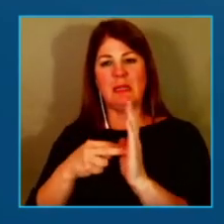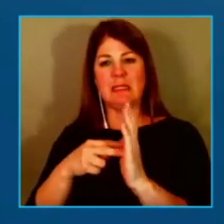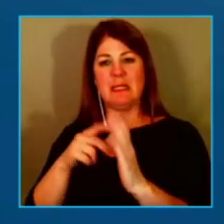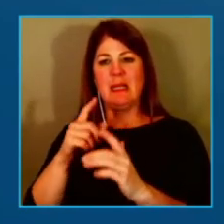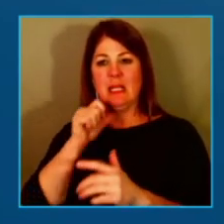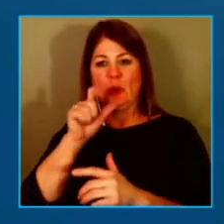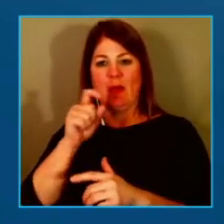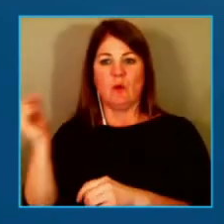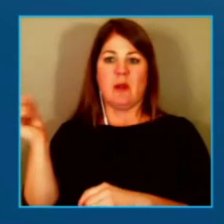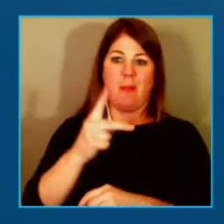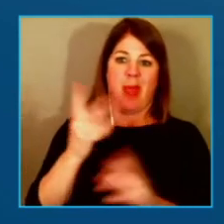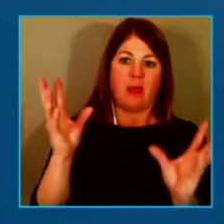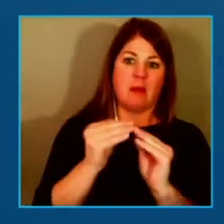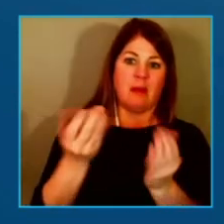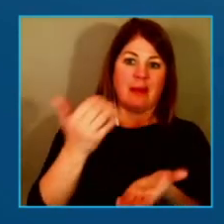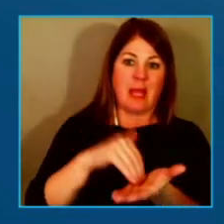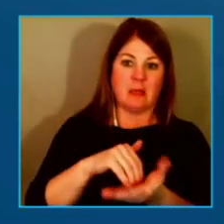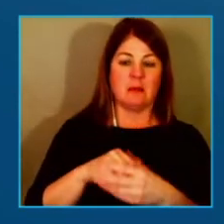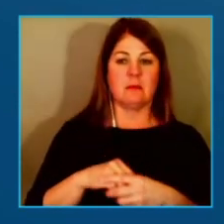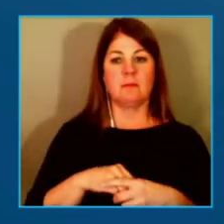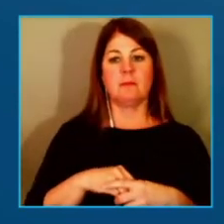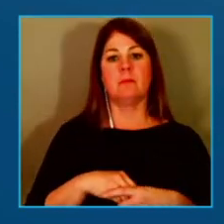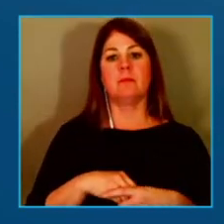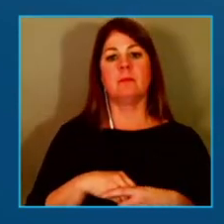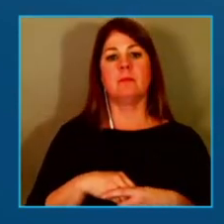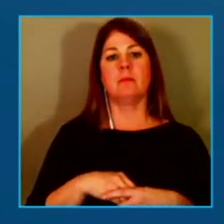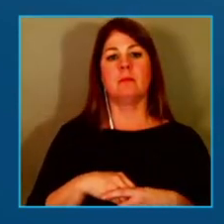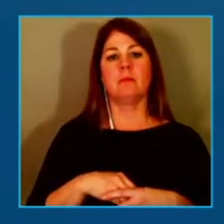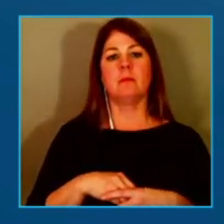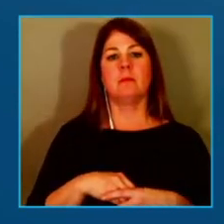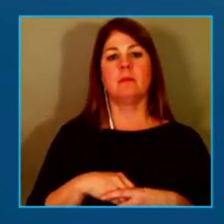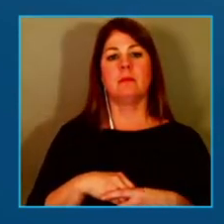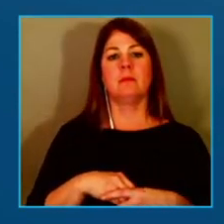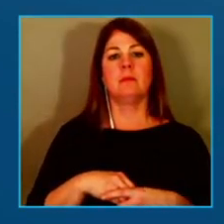can we, Frank, can you speak to this real quick?